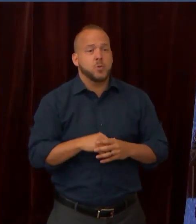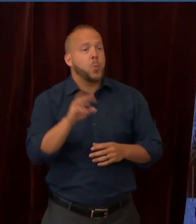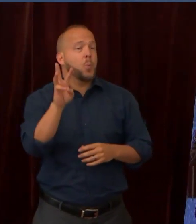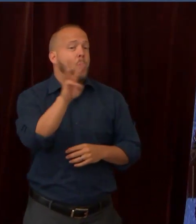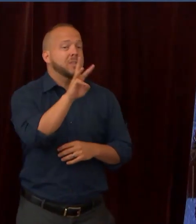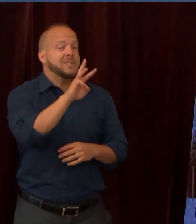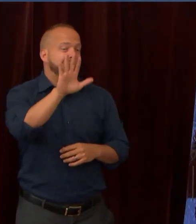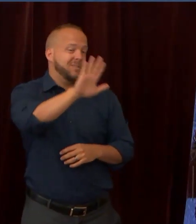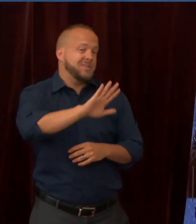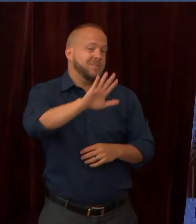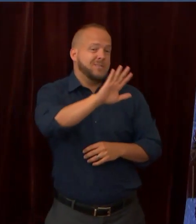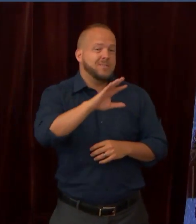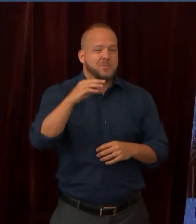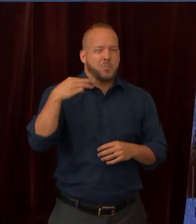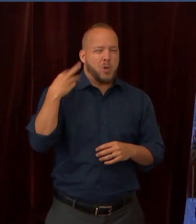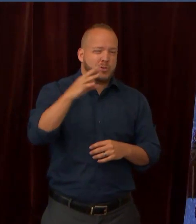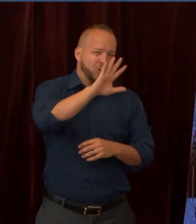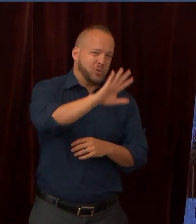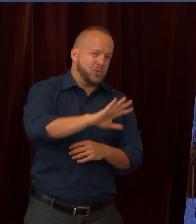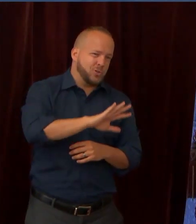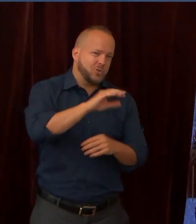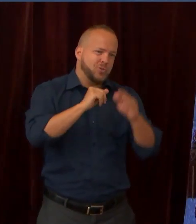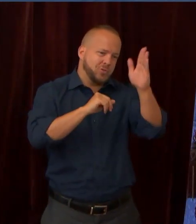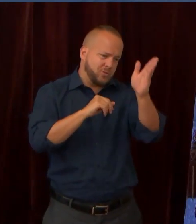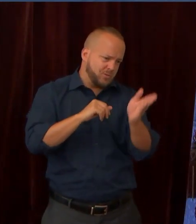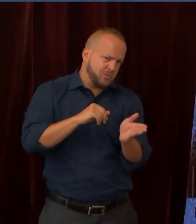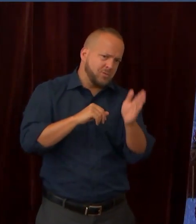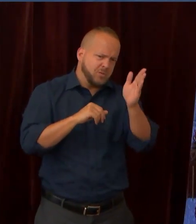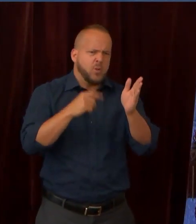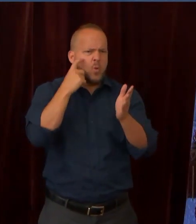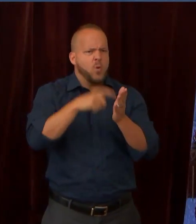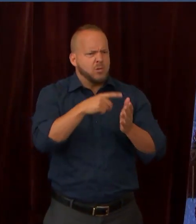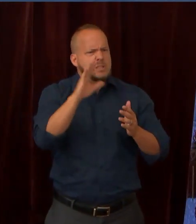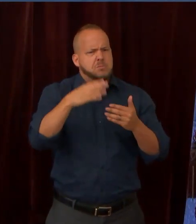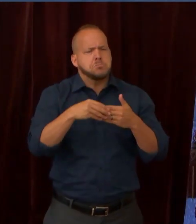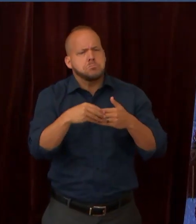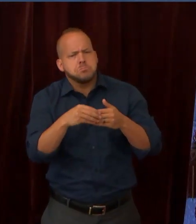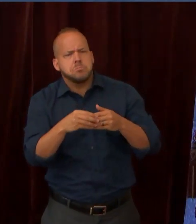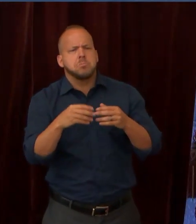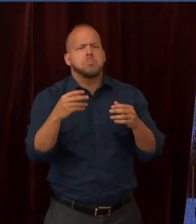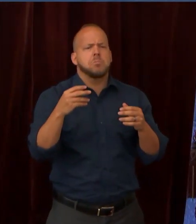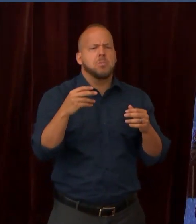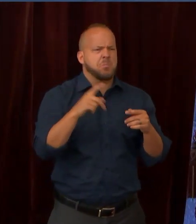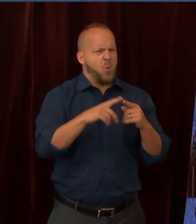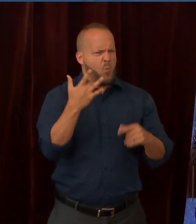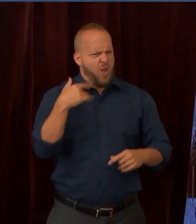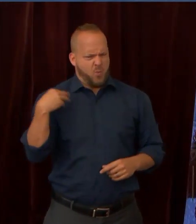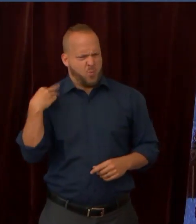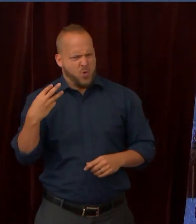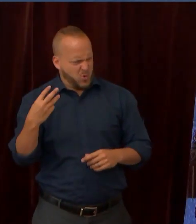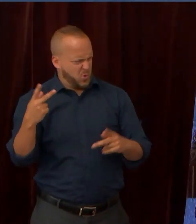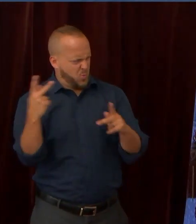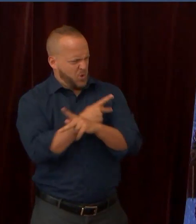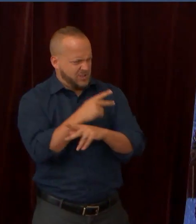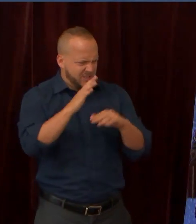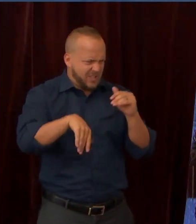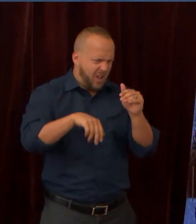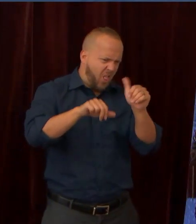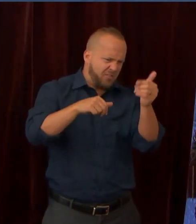it hasn't come soon enough. Why are we still waiting? Well, we're waiting because there's a virus that's killing people in our